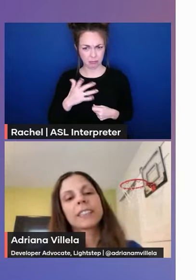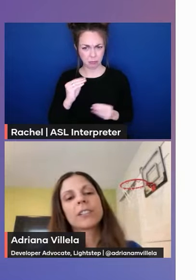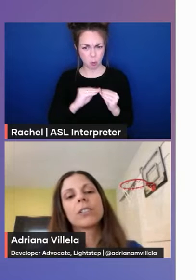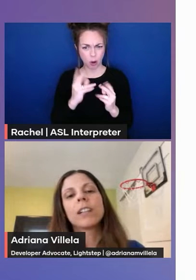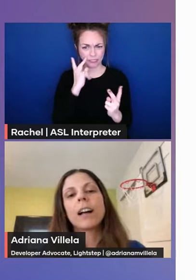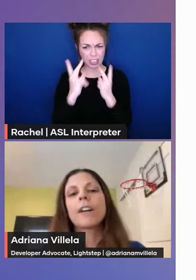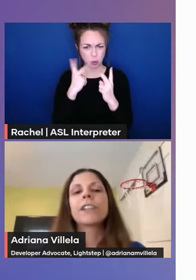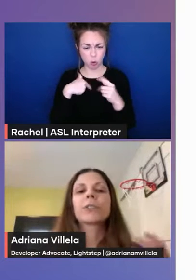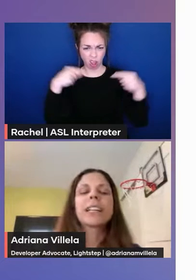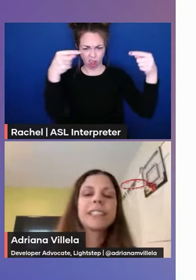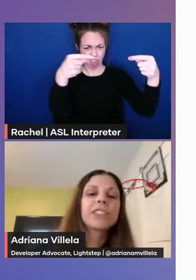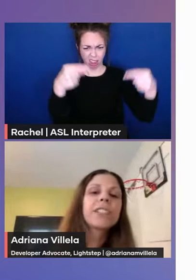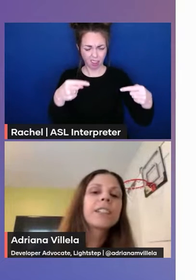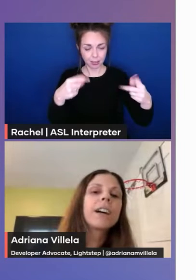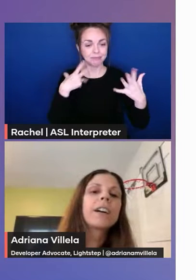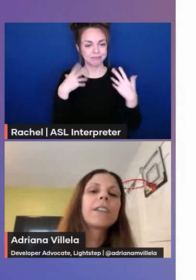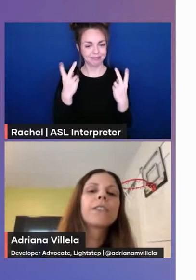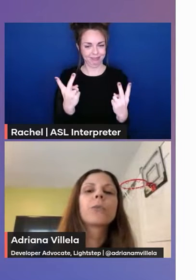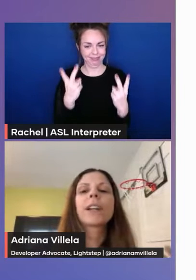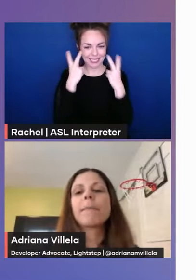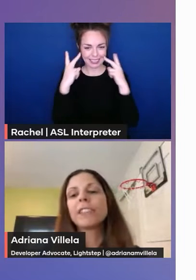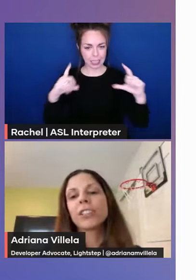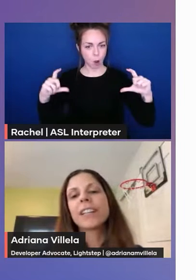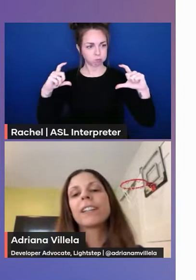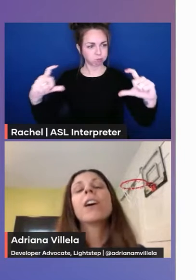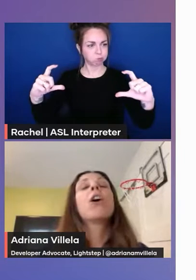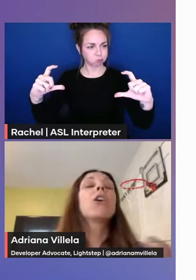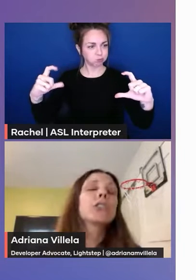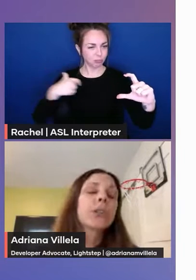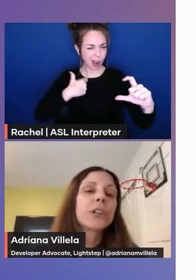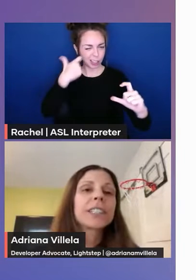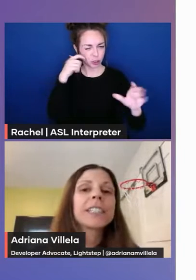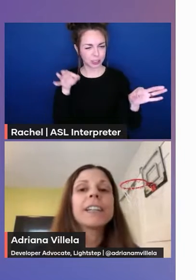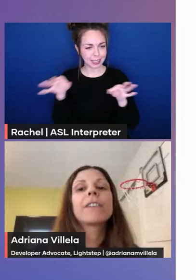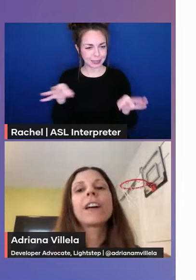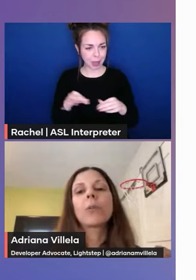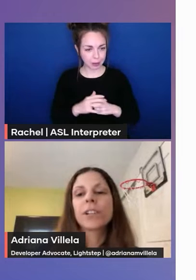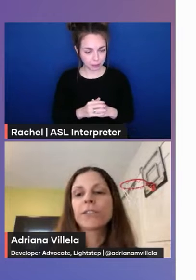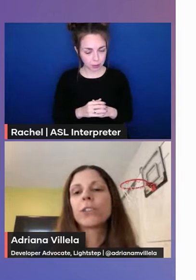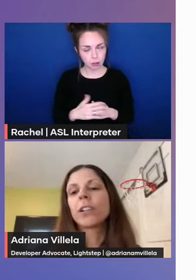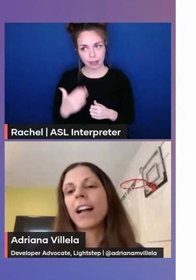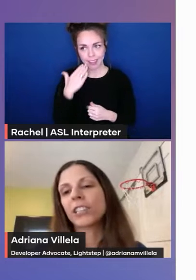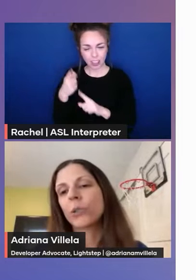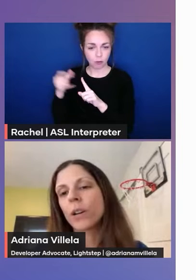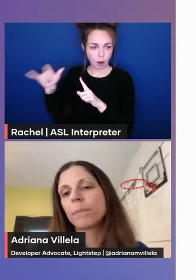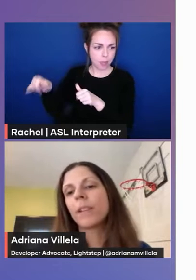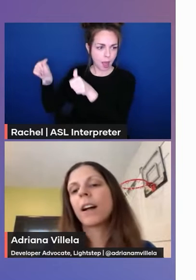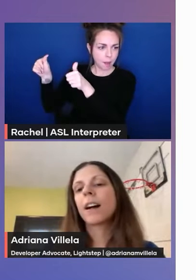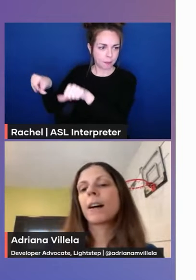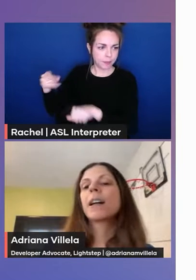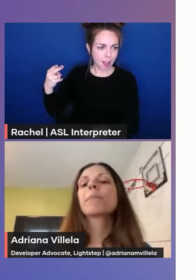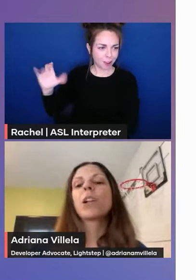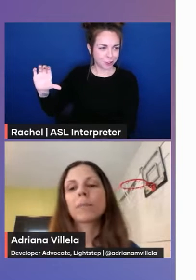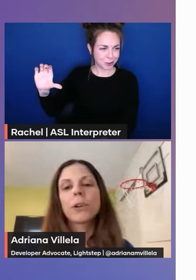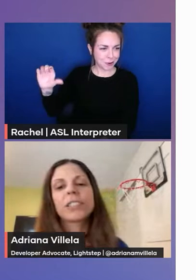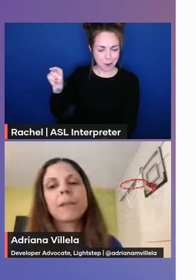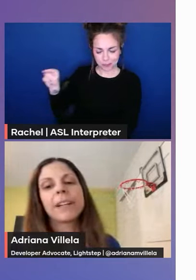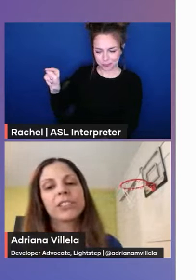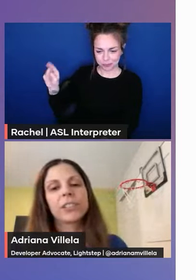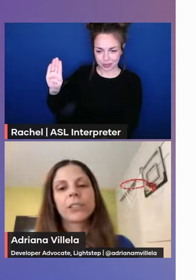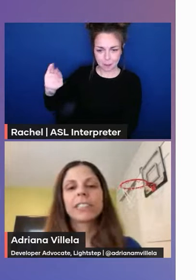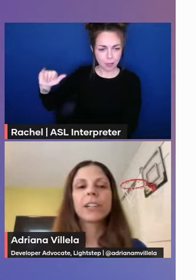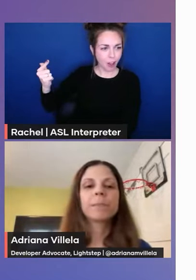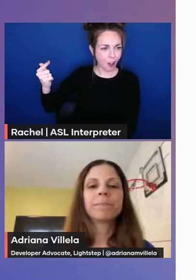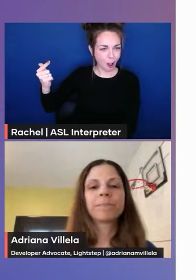there's a nice little visualization of what I mentioned, also courtesy of that wonderful HashiCorp blog post